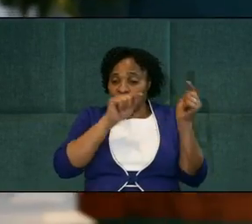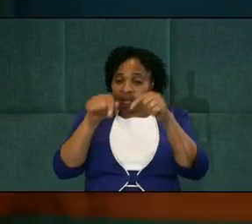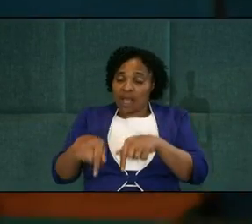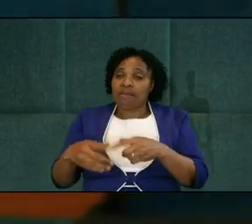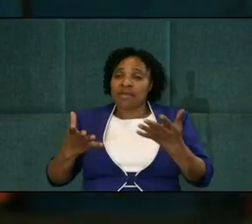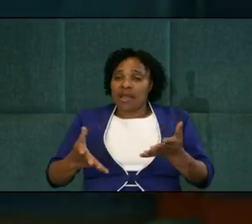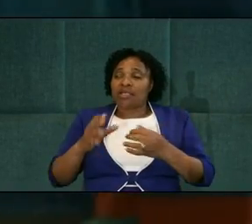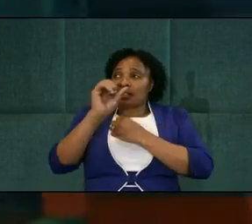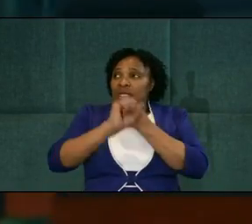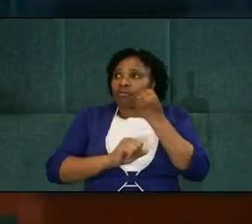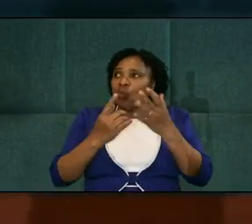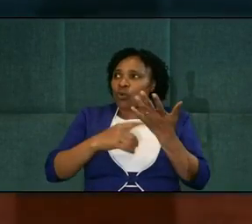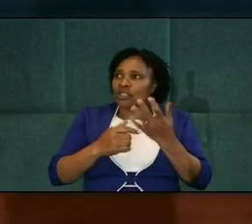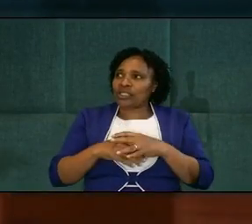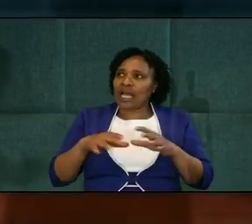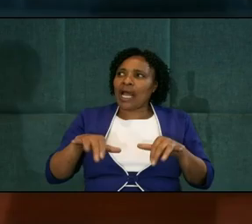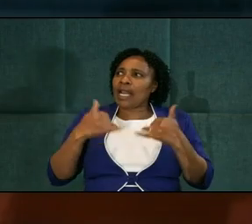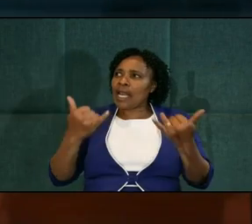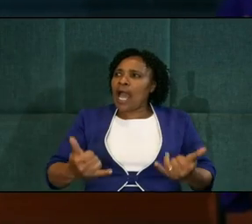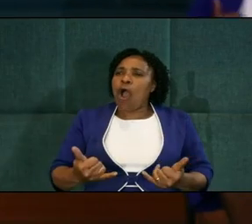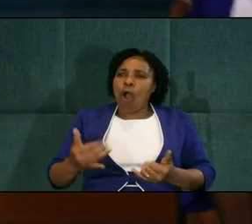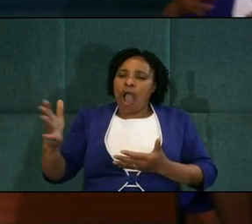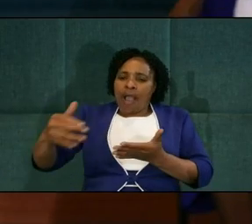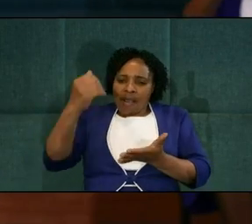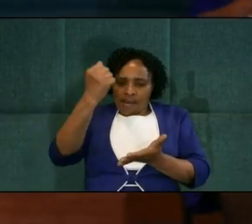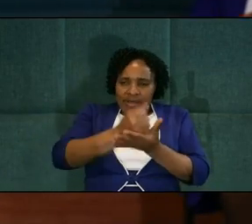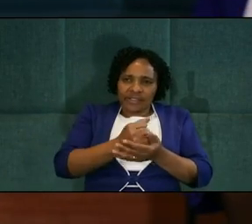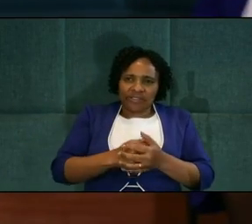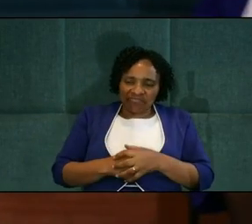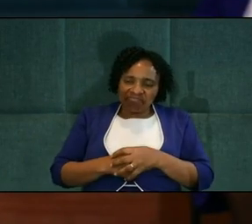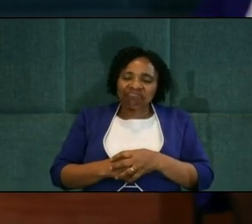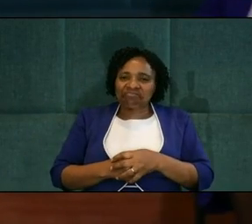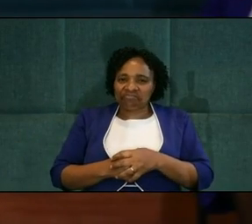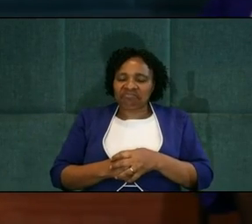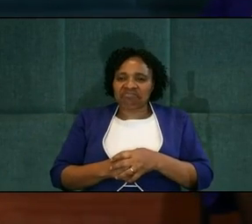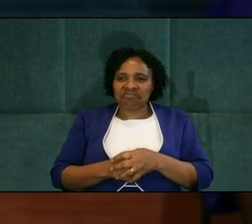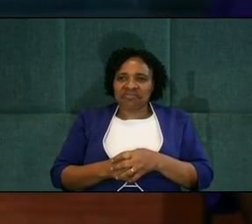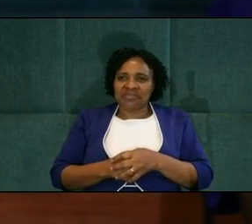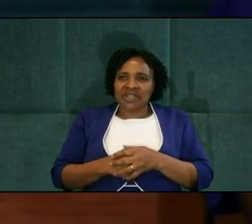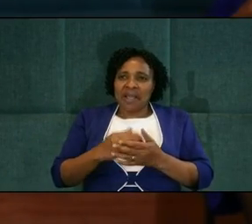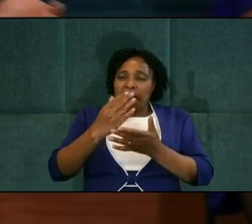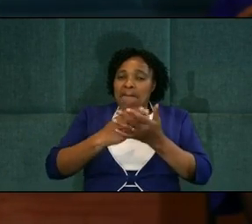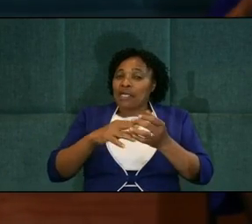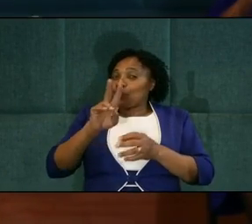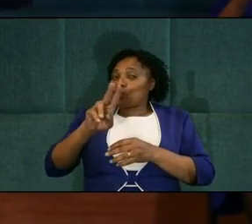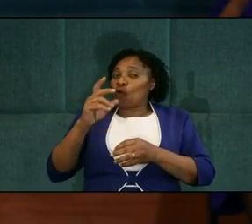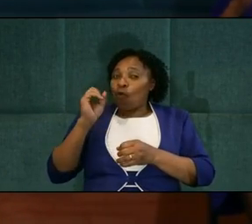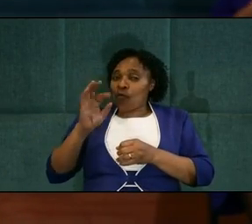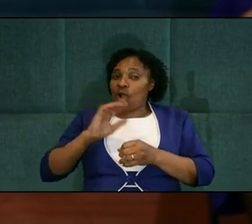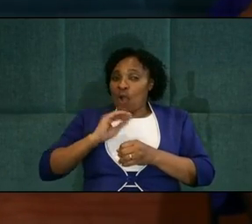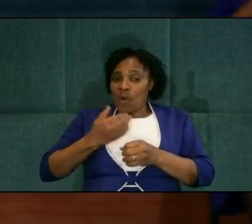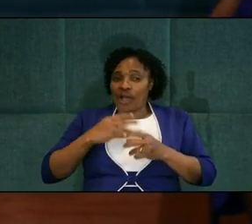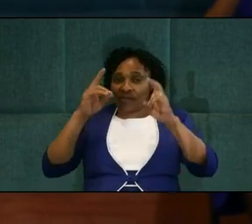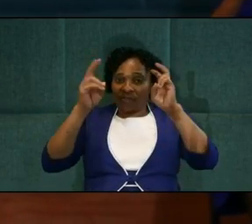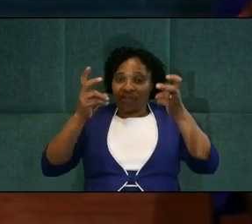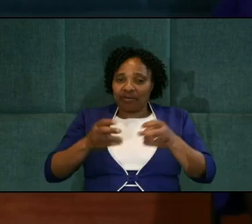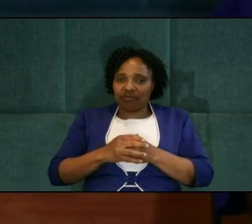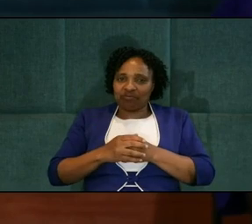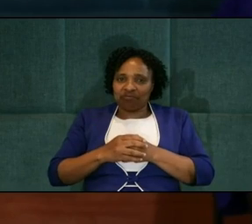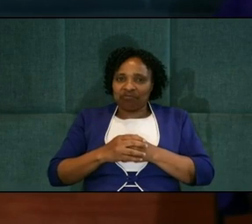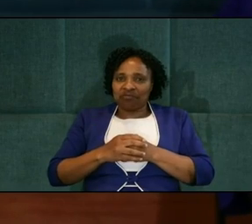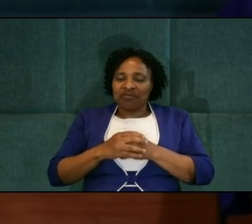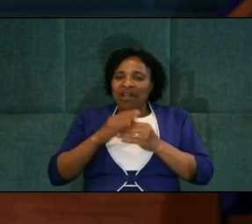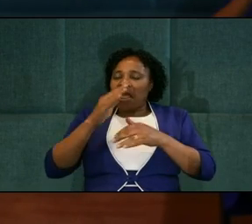subject is now hiring. Get involved. That's part two of our theme. All right, so heaven is